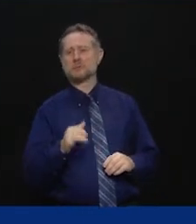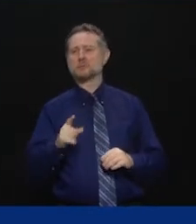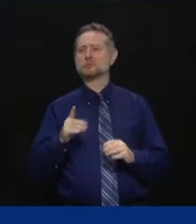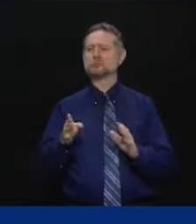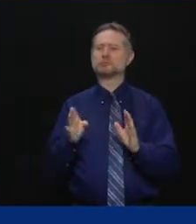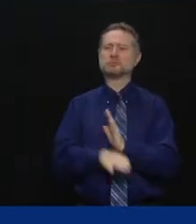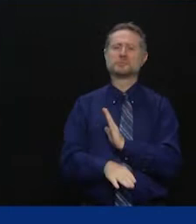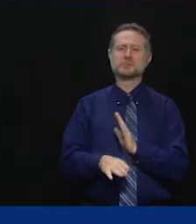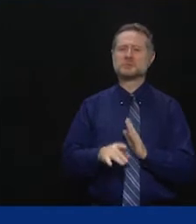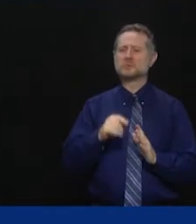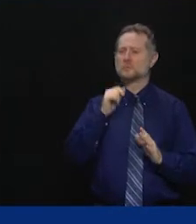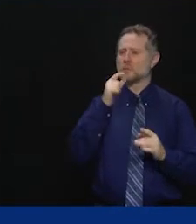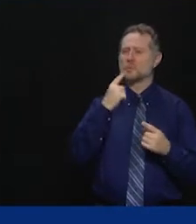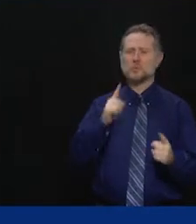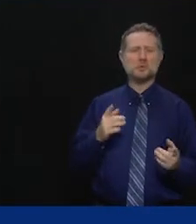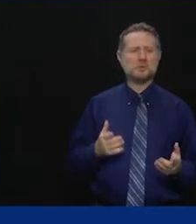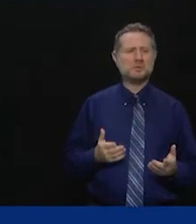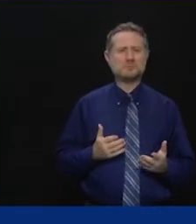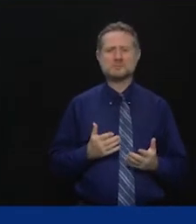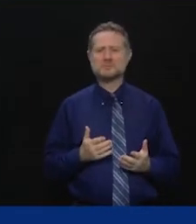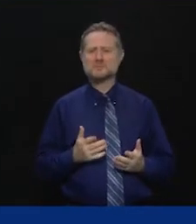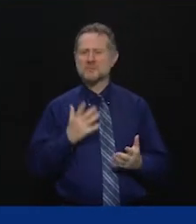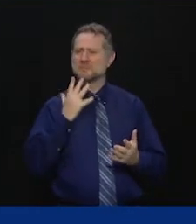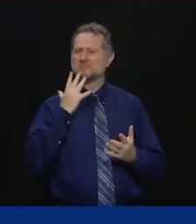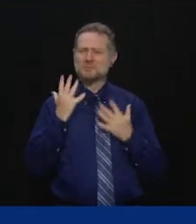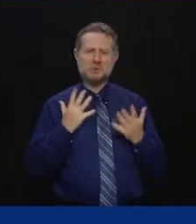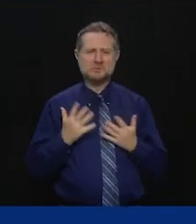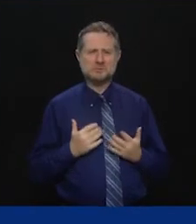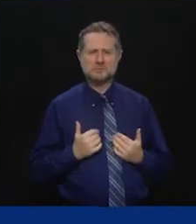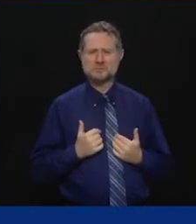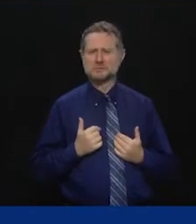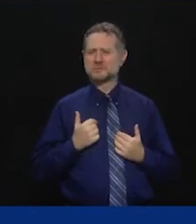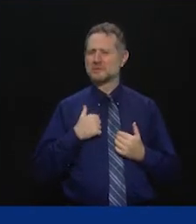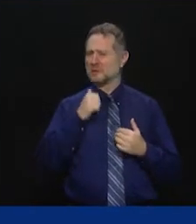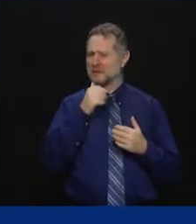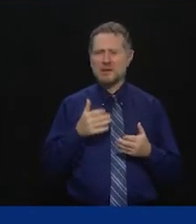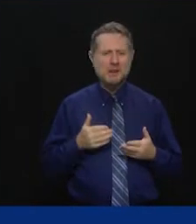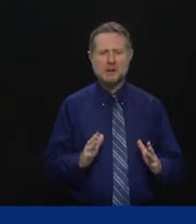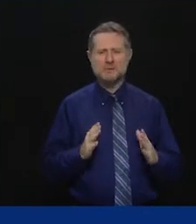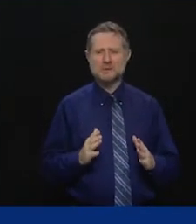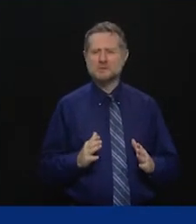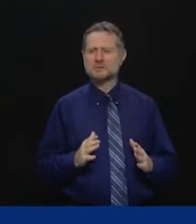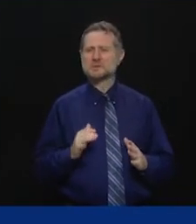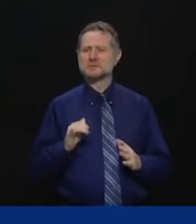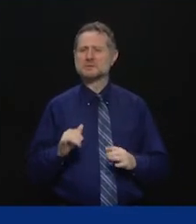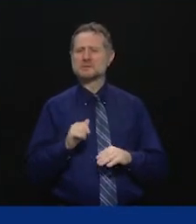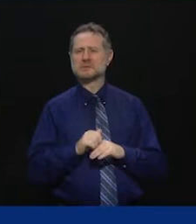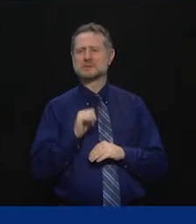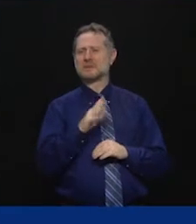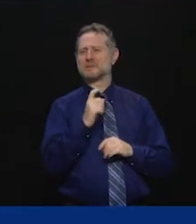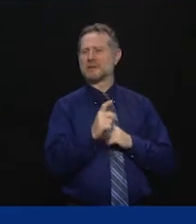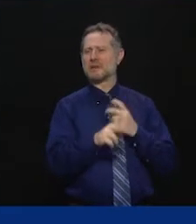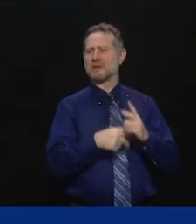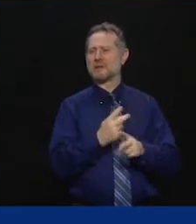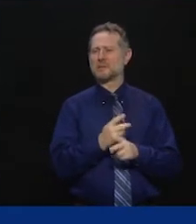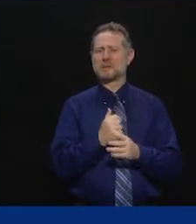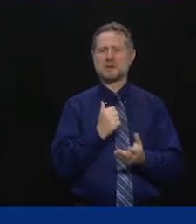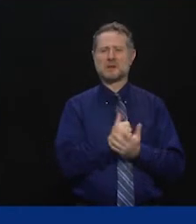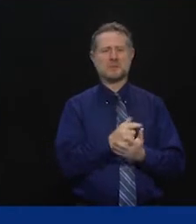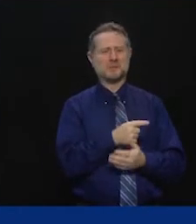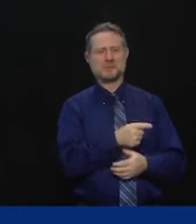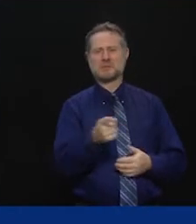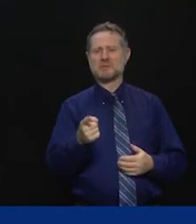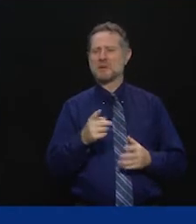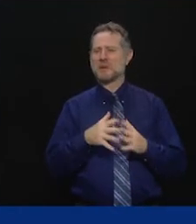never again will we allow that shame to befold fellow Americans, because they are fellow Americans. Puerto Ricans are part